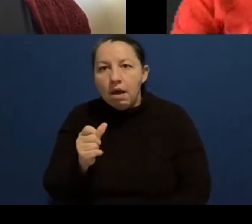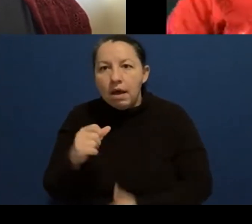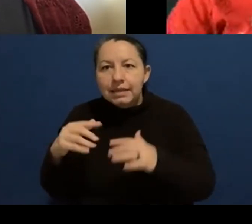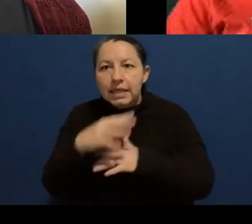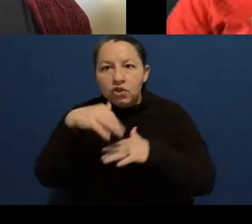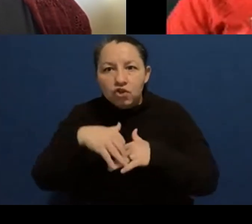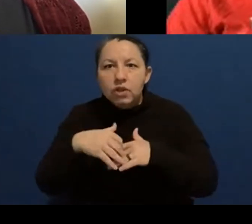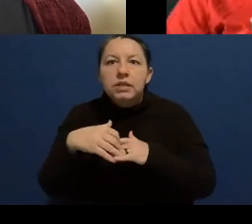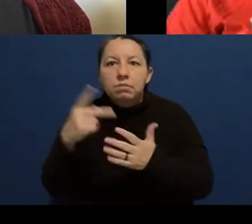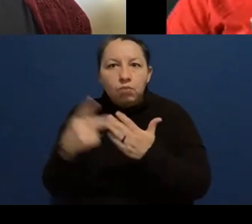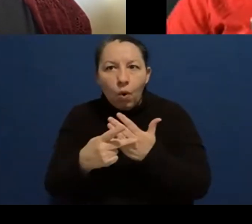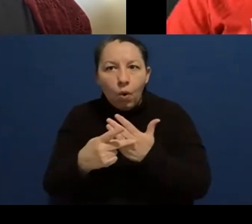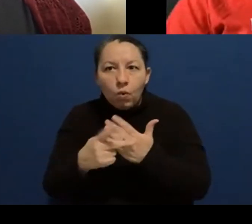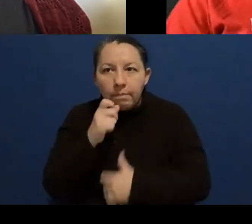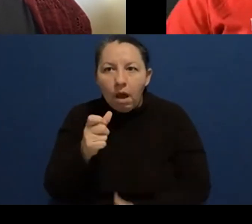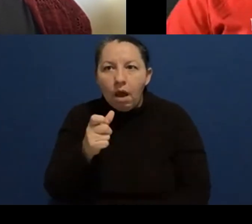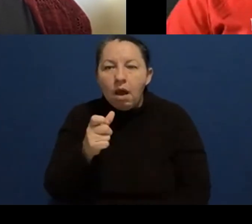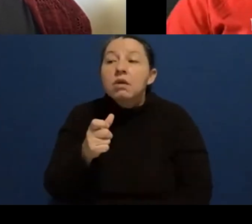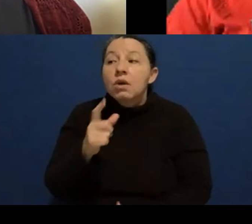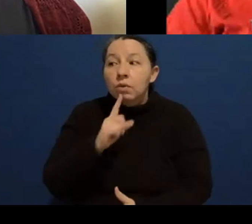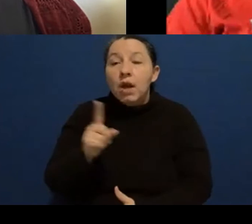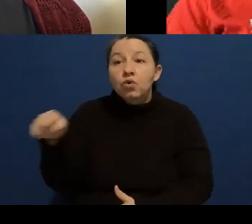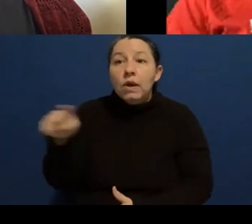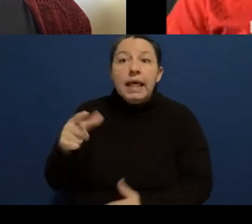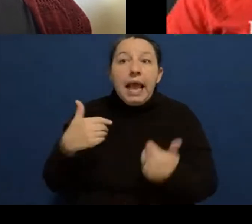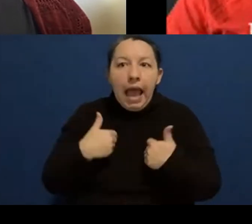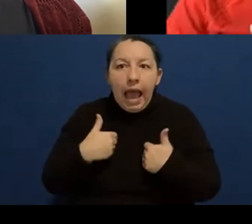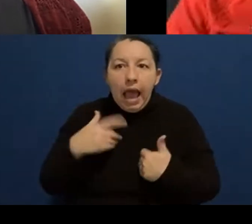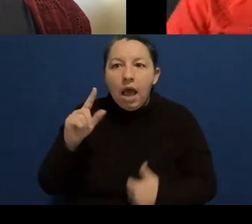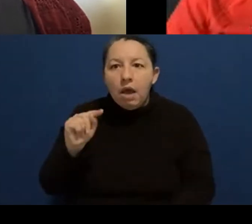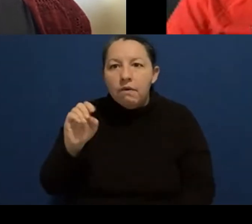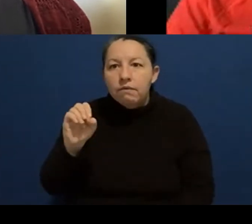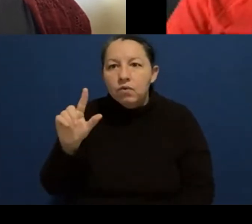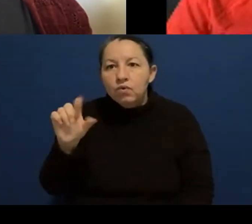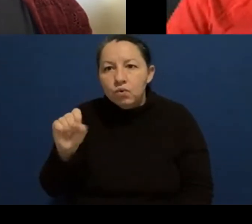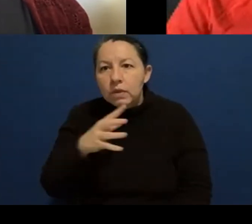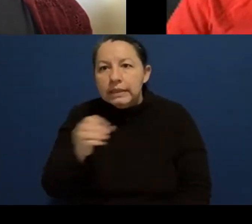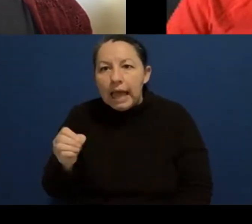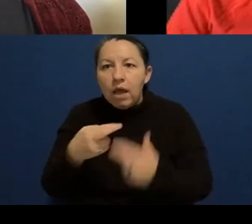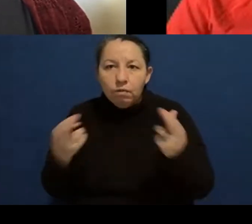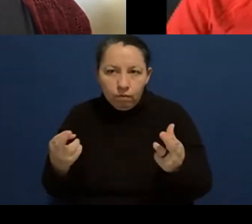programs. And so we're making sure that they have the tools and the resources to connect with our people.